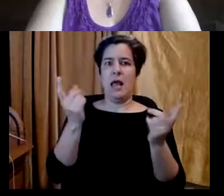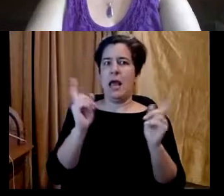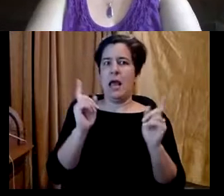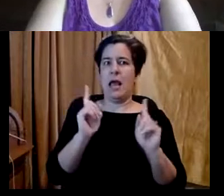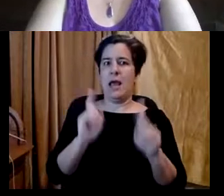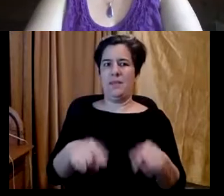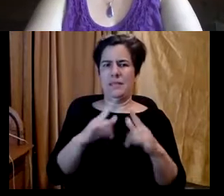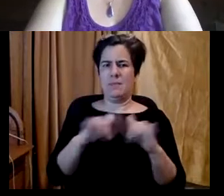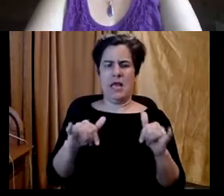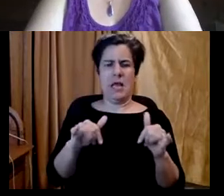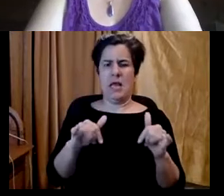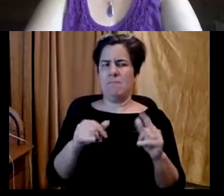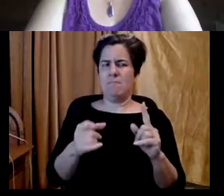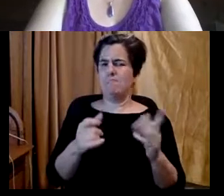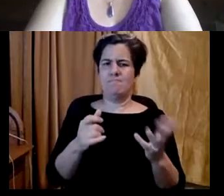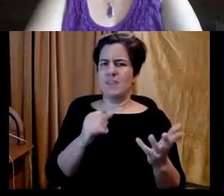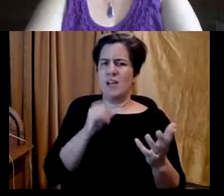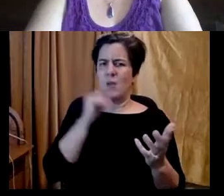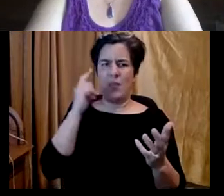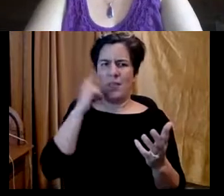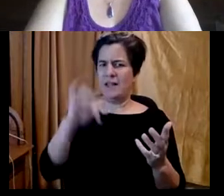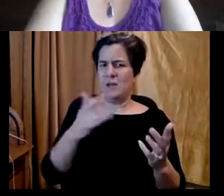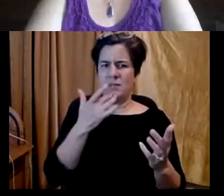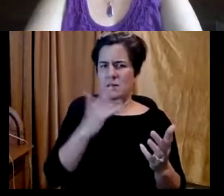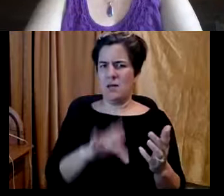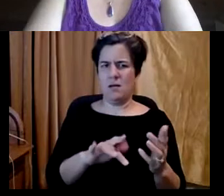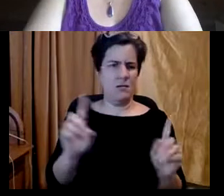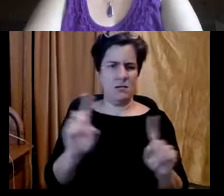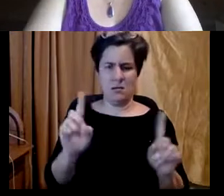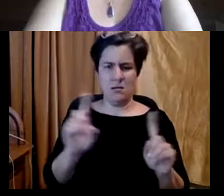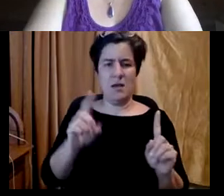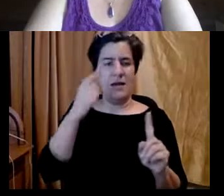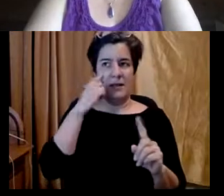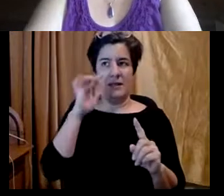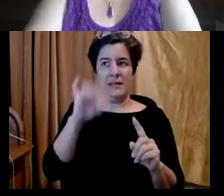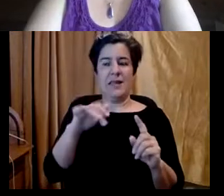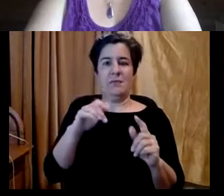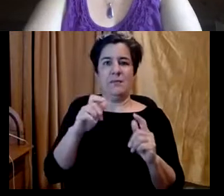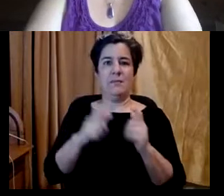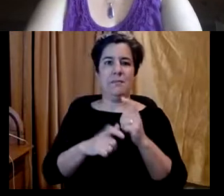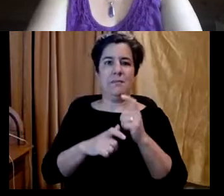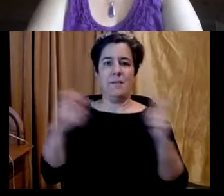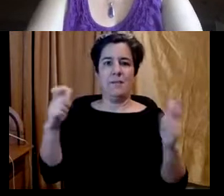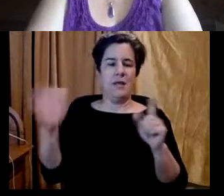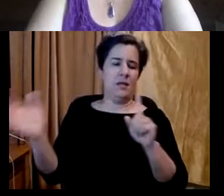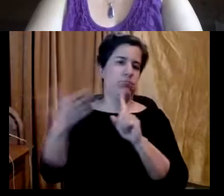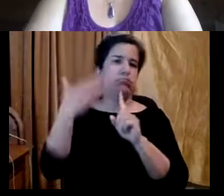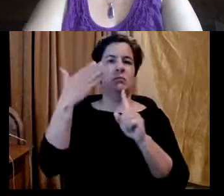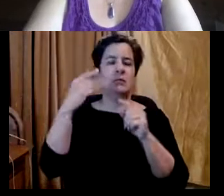are coincidences. I believe it was my big hurrah, my test.